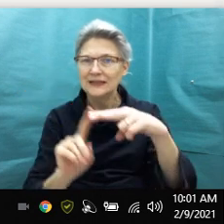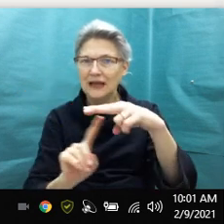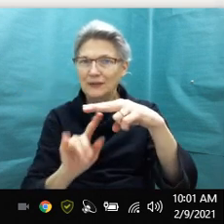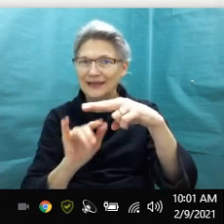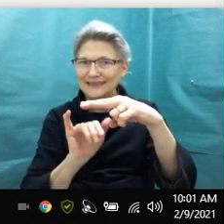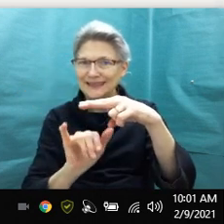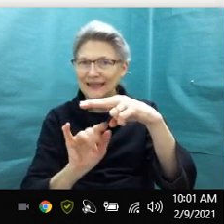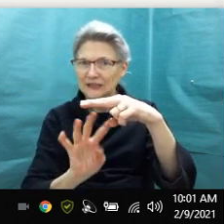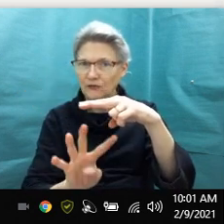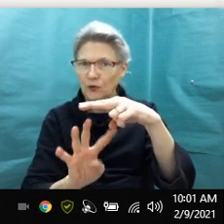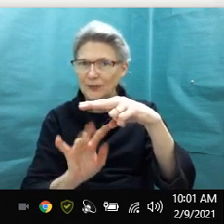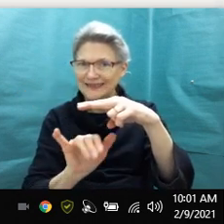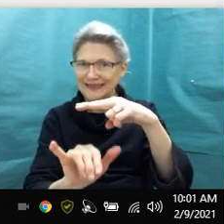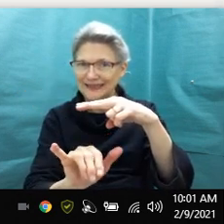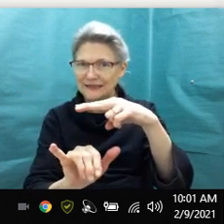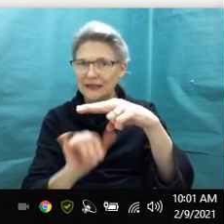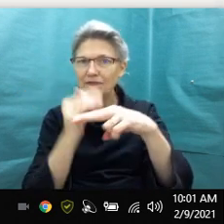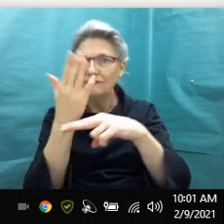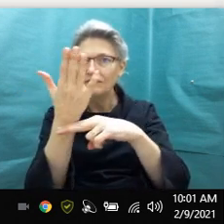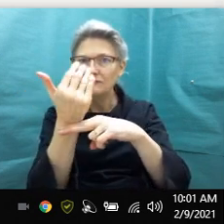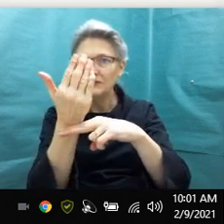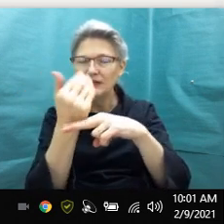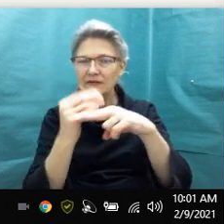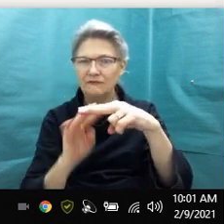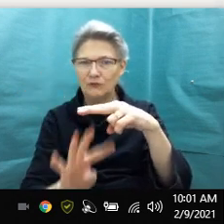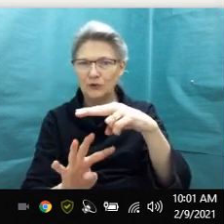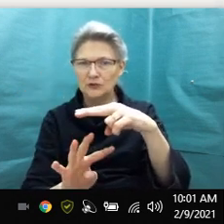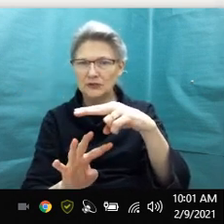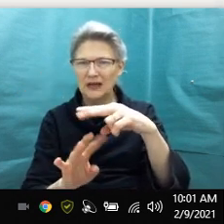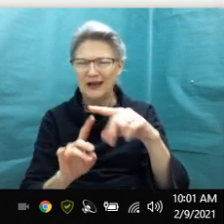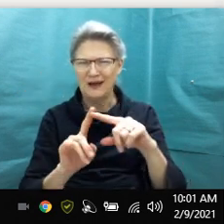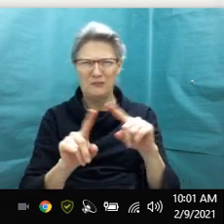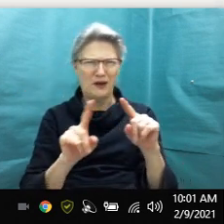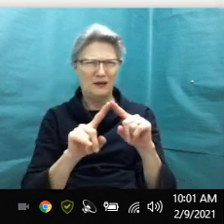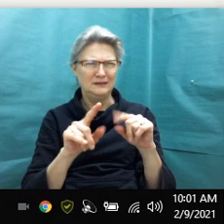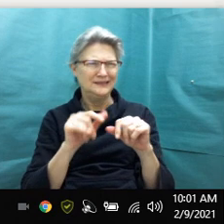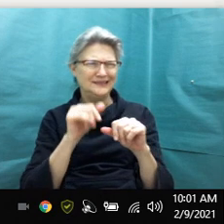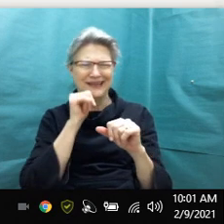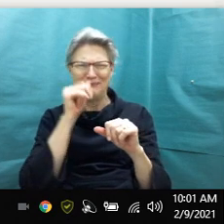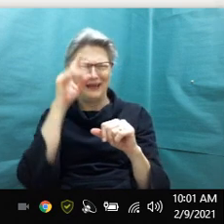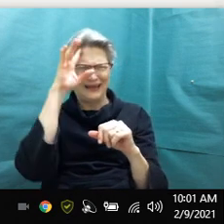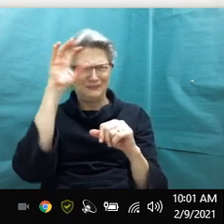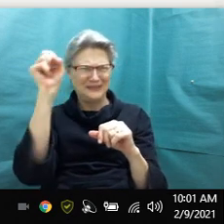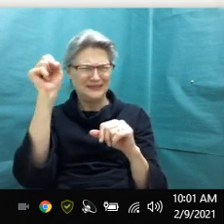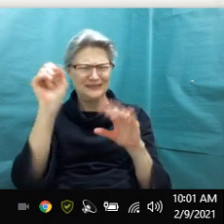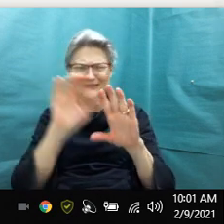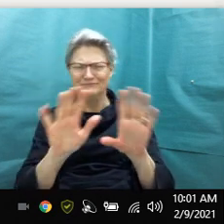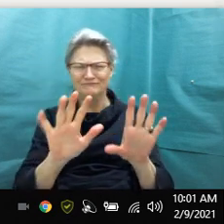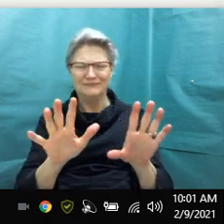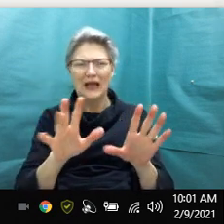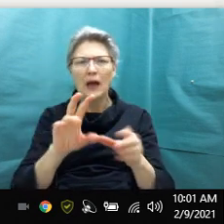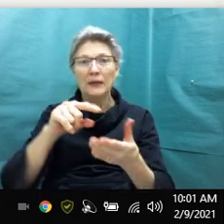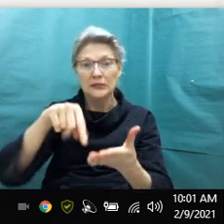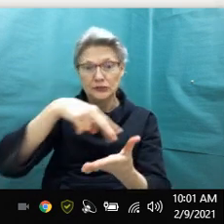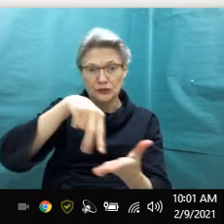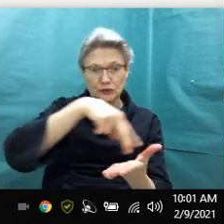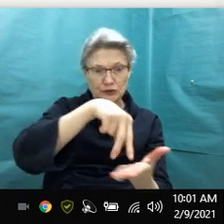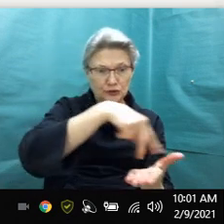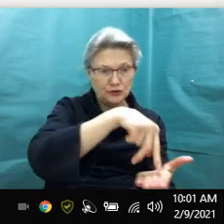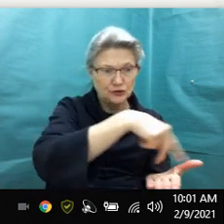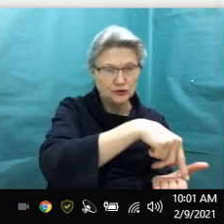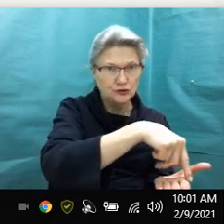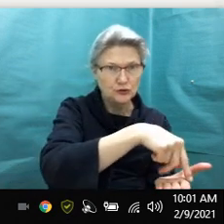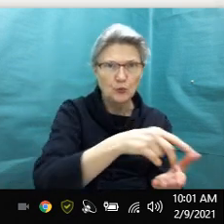same, and I get 15/4. But I need to make sense of that because if I ask how many turns will she make after the first 3